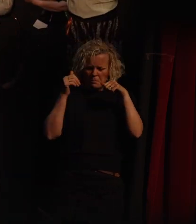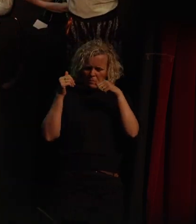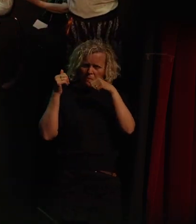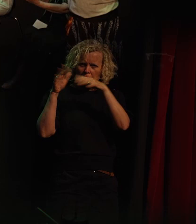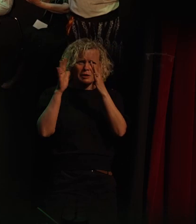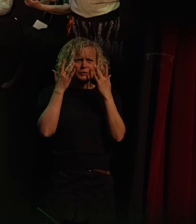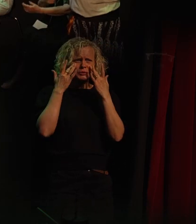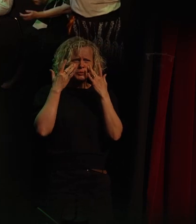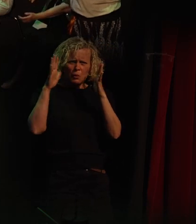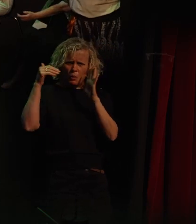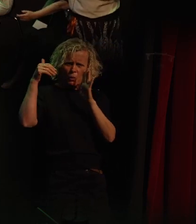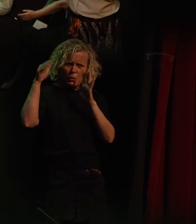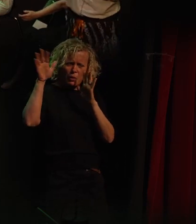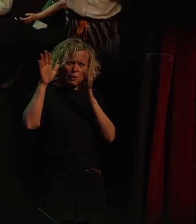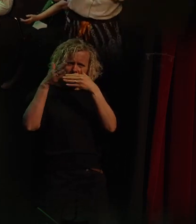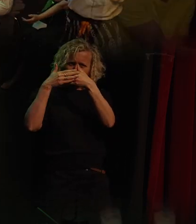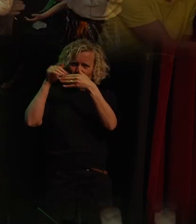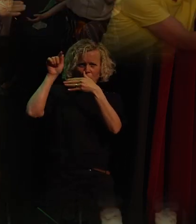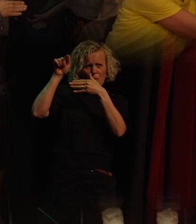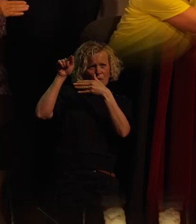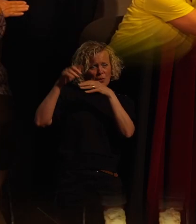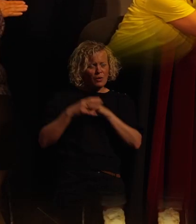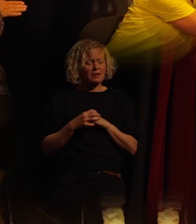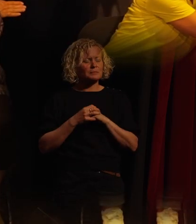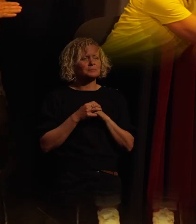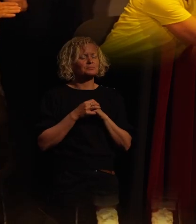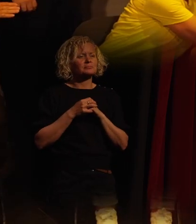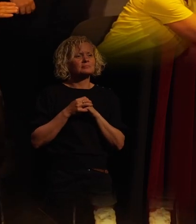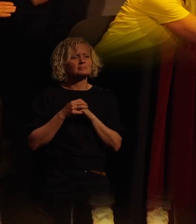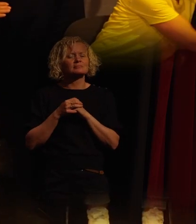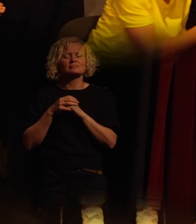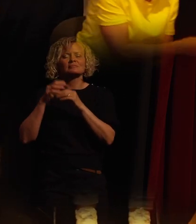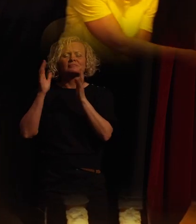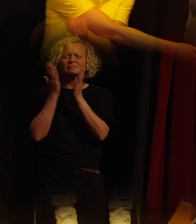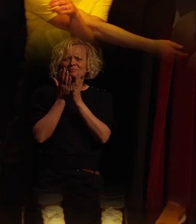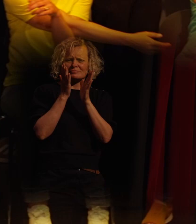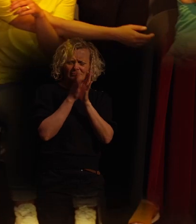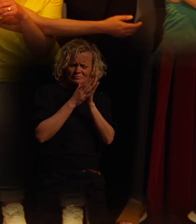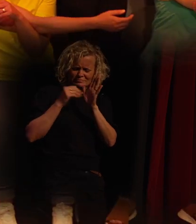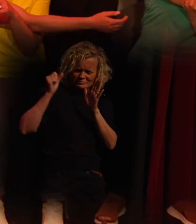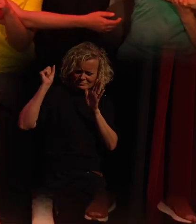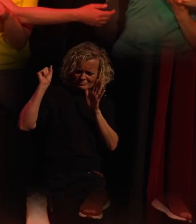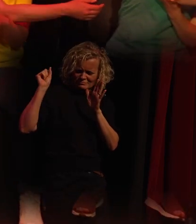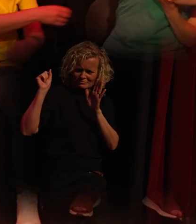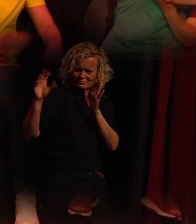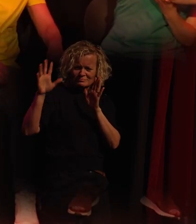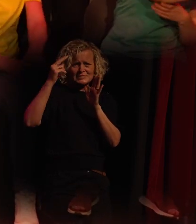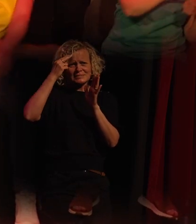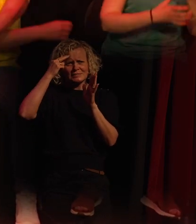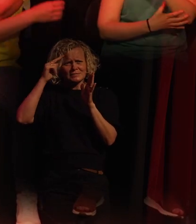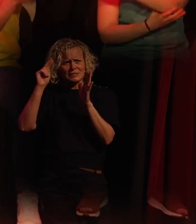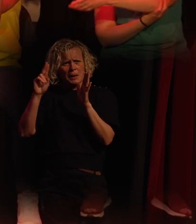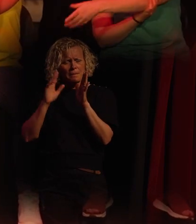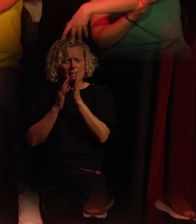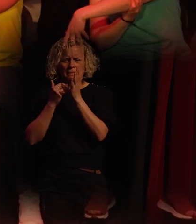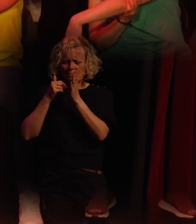right show arm over. Hook it in with your left. Rub him out of the roll call and